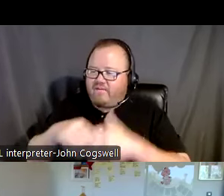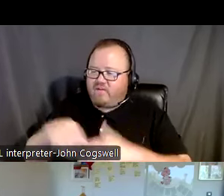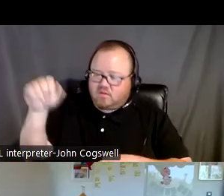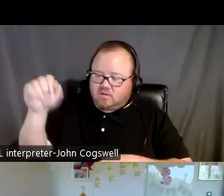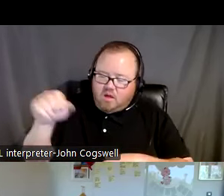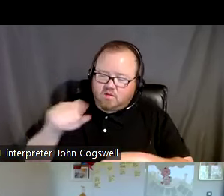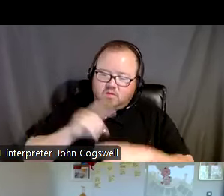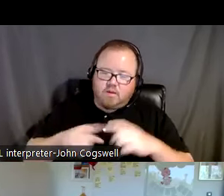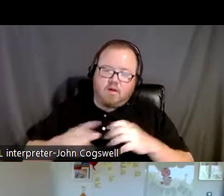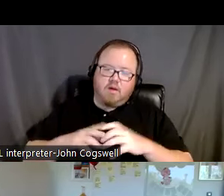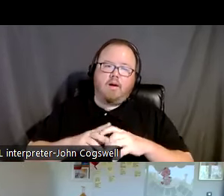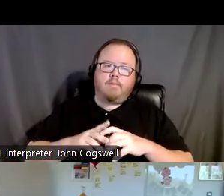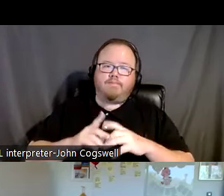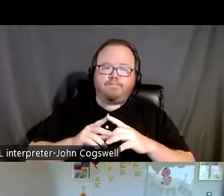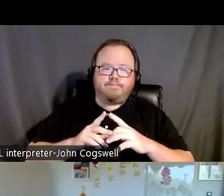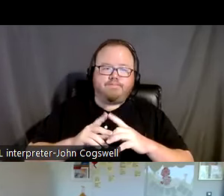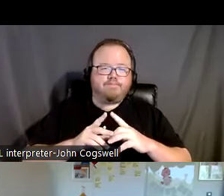Um,